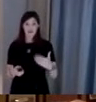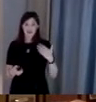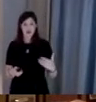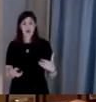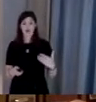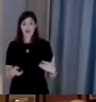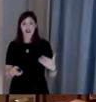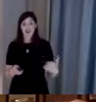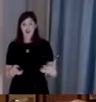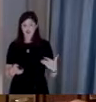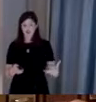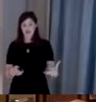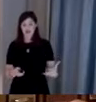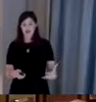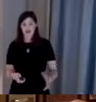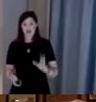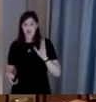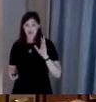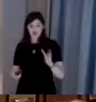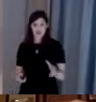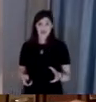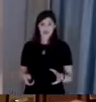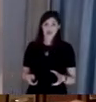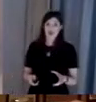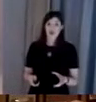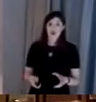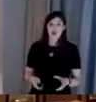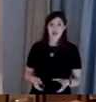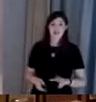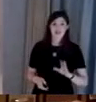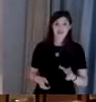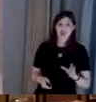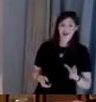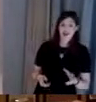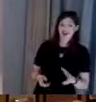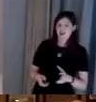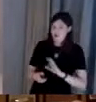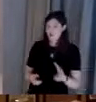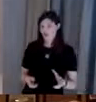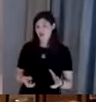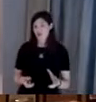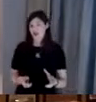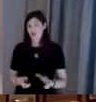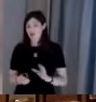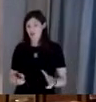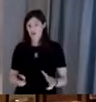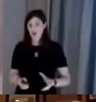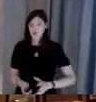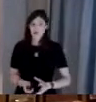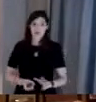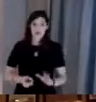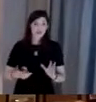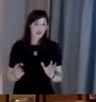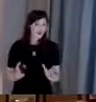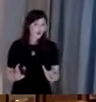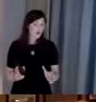It gets people really anxious and really afraid. Now, the next thing I want to show you is this really interesting fact. Not a lot of people know about